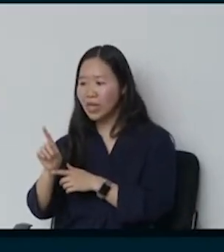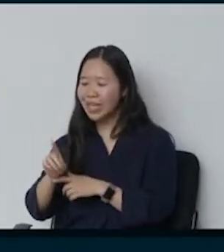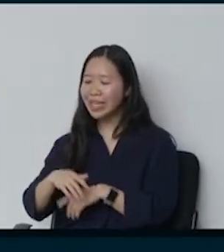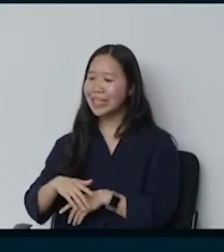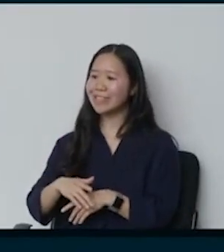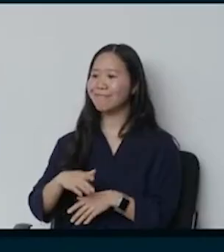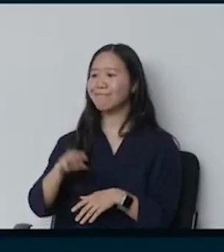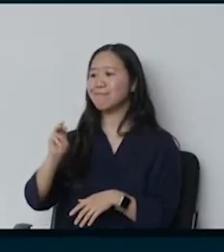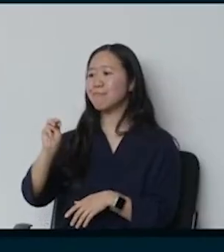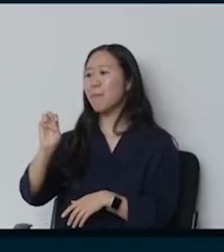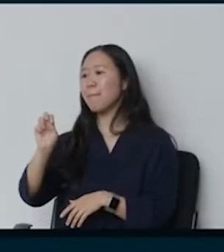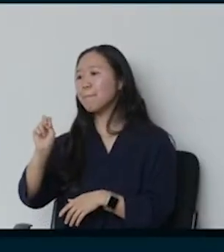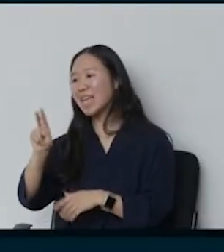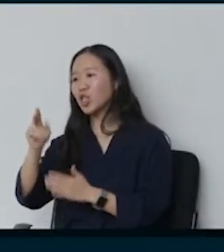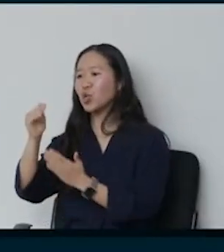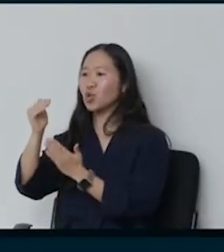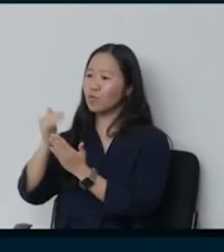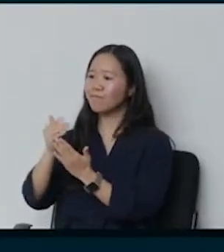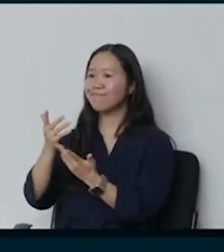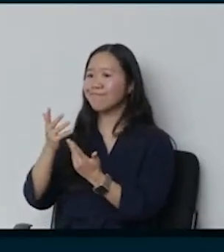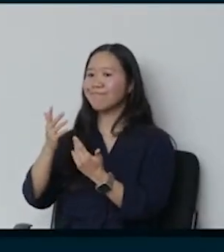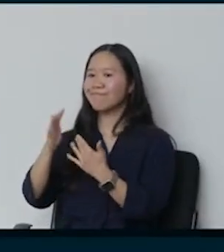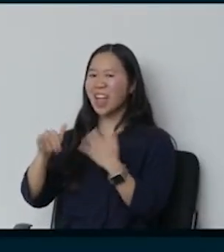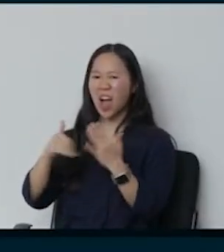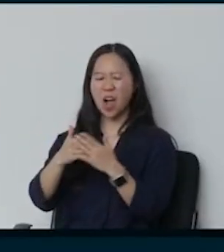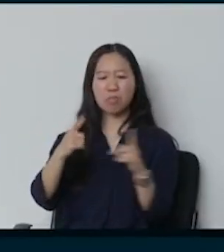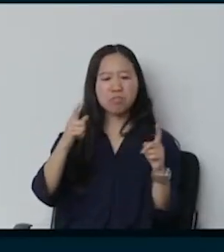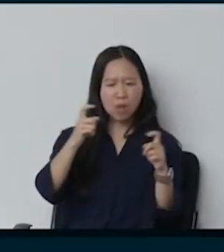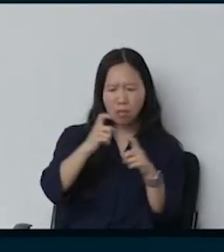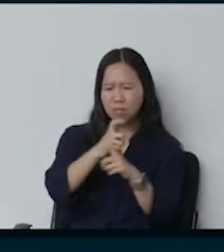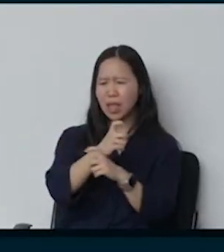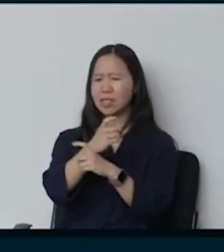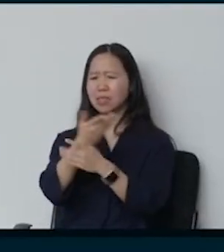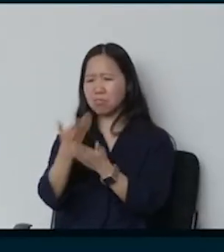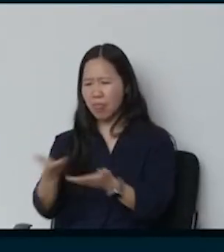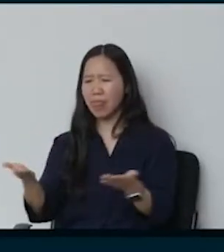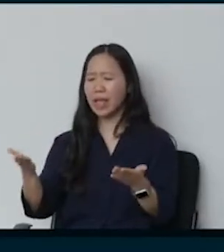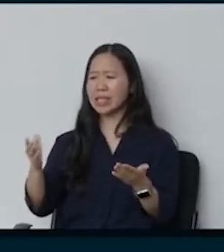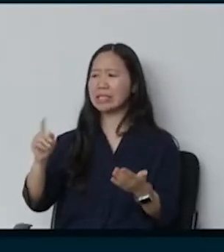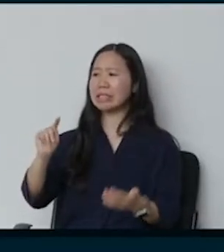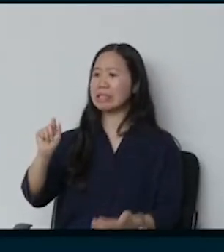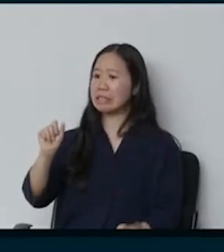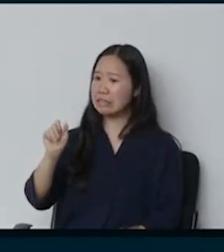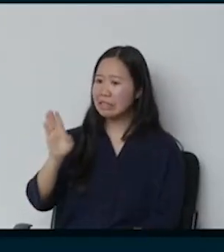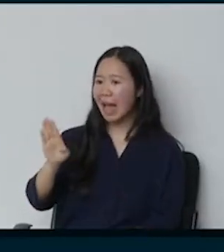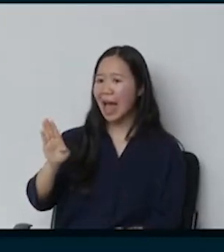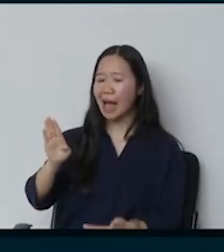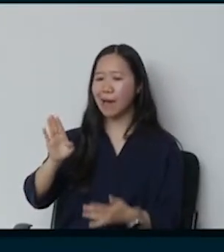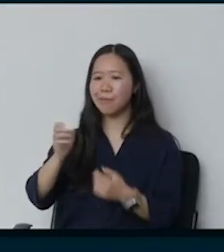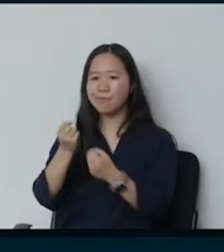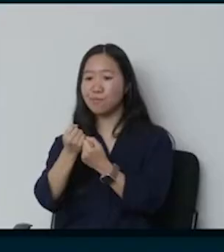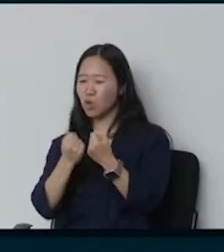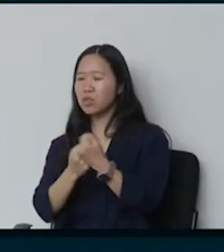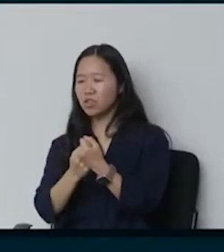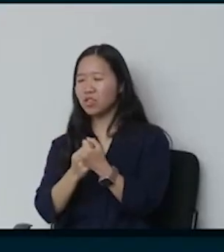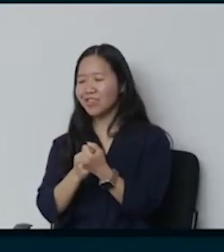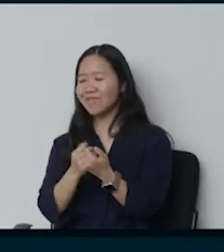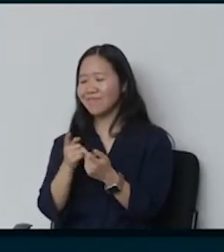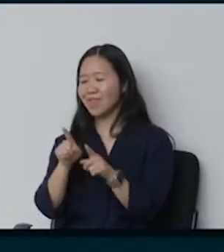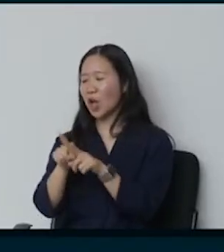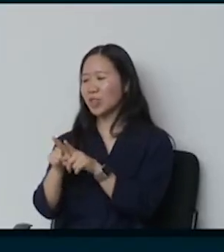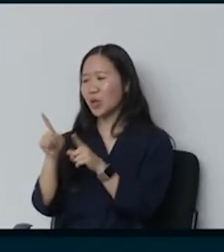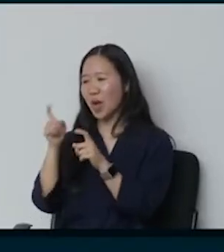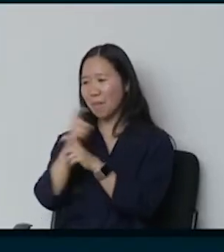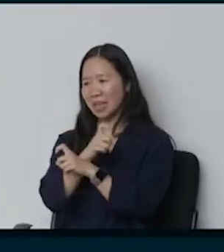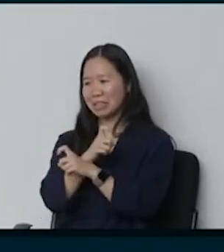menus, menu buttons, just all kinds of more complex stuff. Tabs, a tab structure is another one.